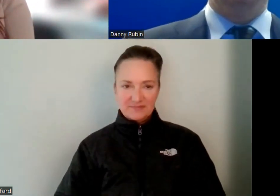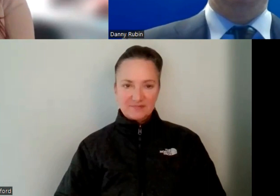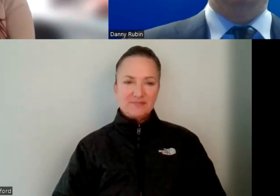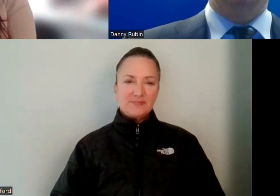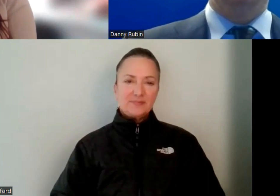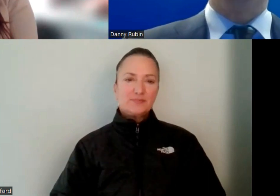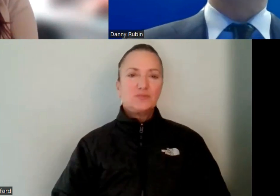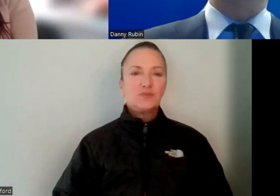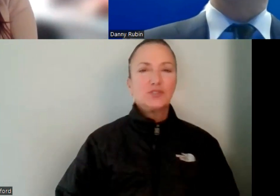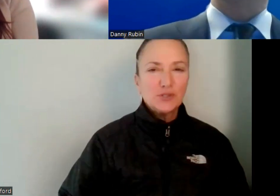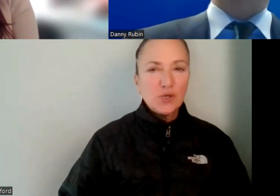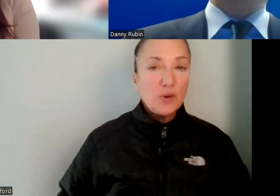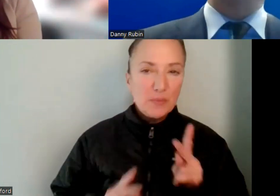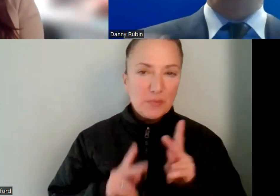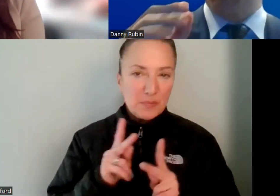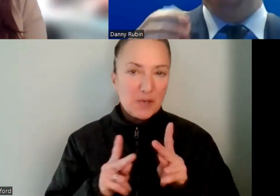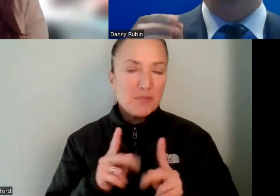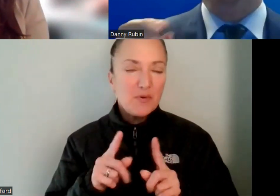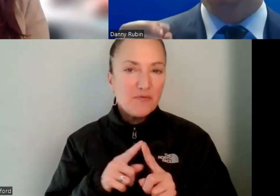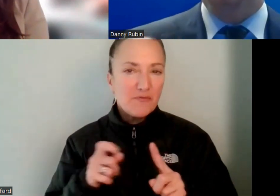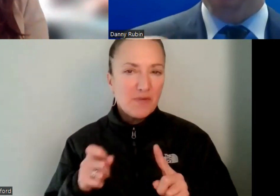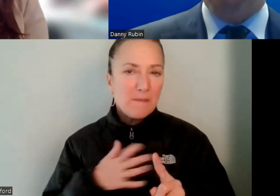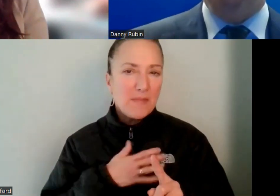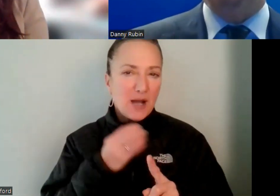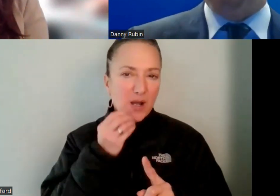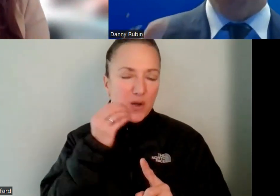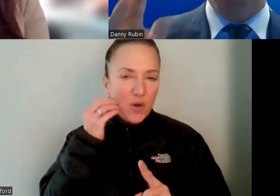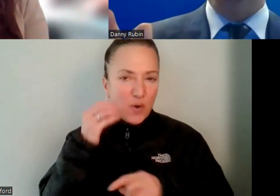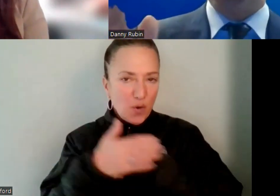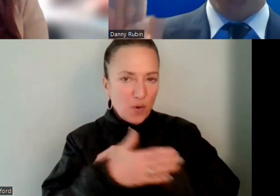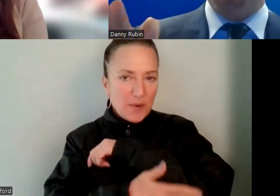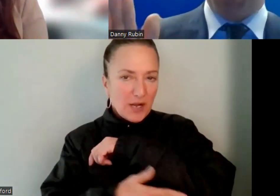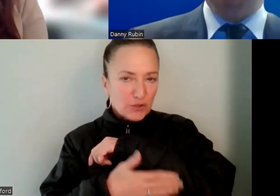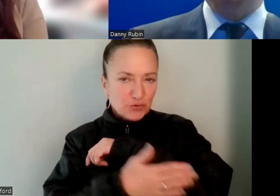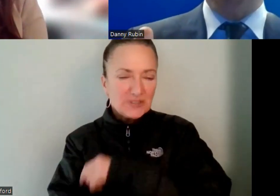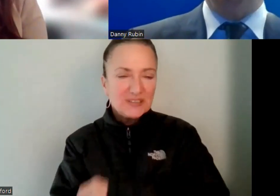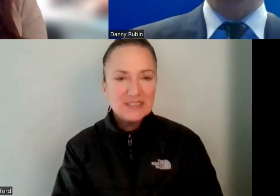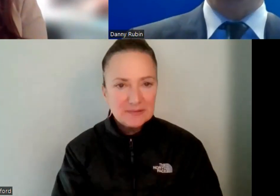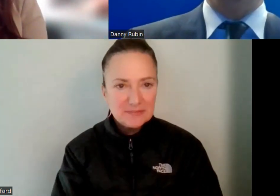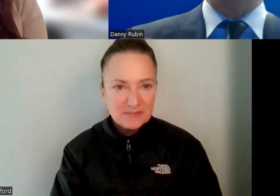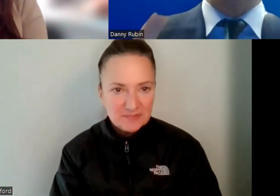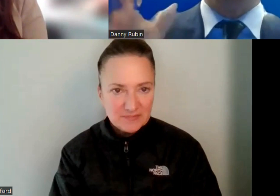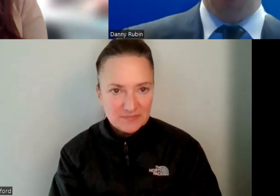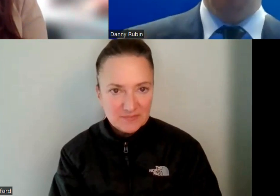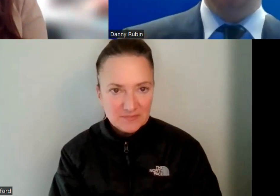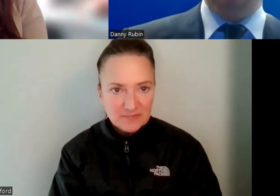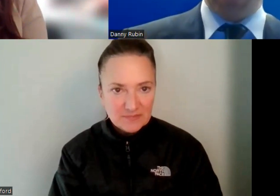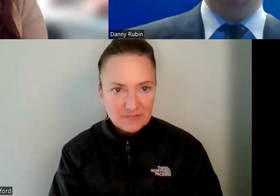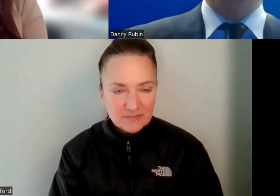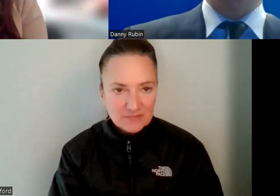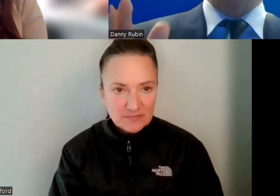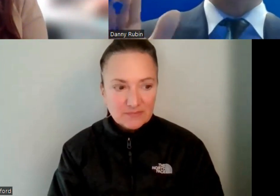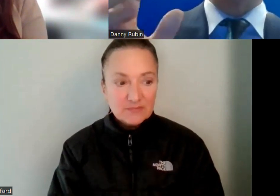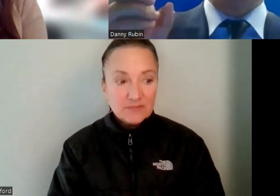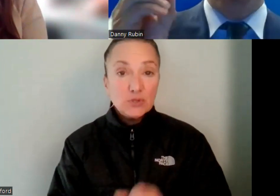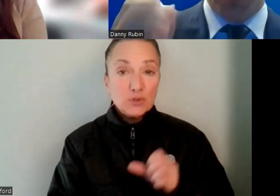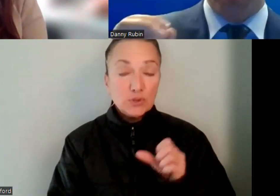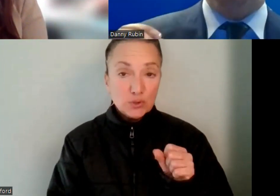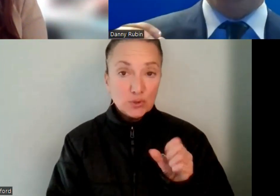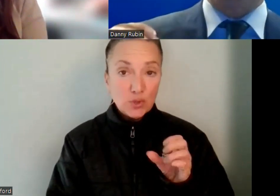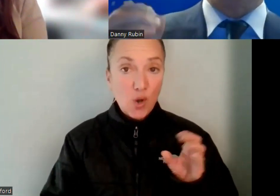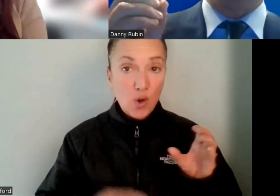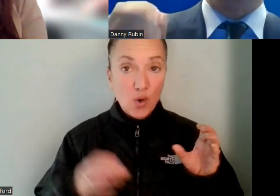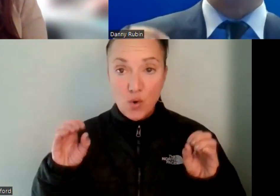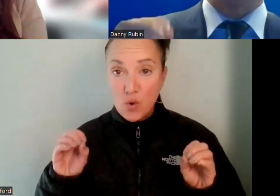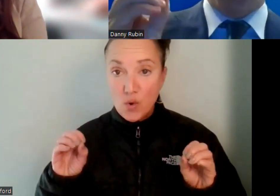built relationships with. So wow. Okay, I'm going to ask another follow-up question. I really want to impress this upon the students. It is okay, and it's a